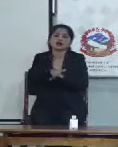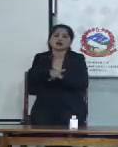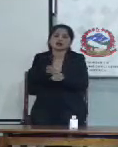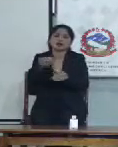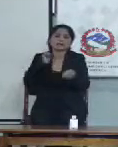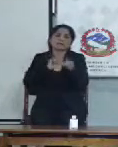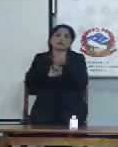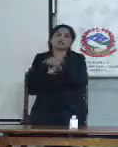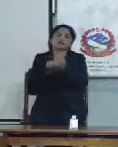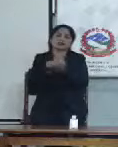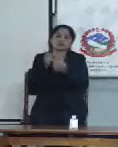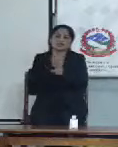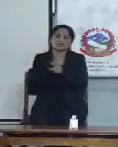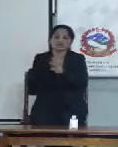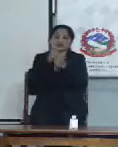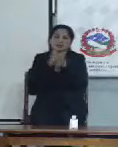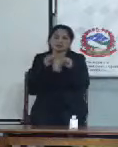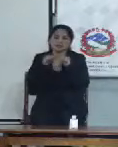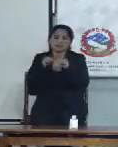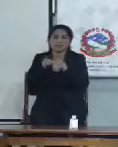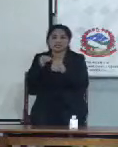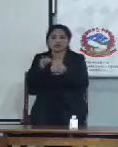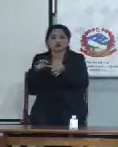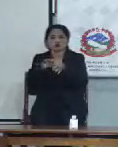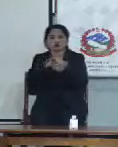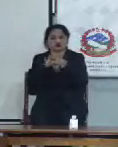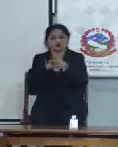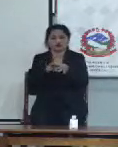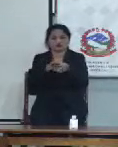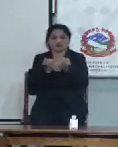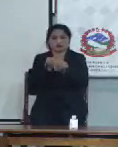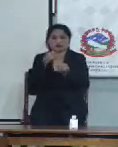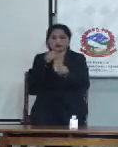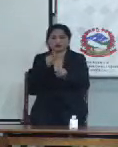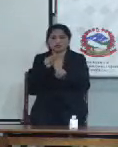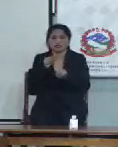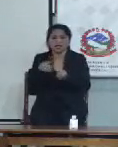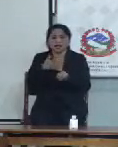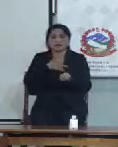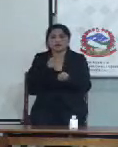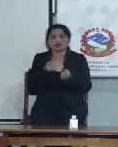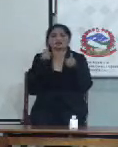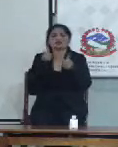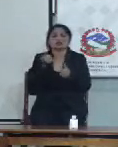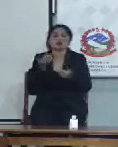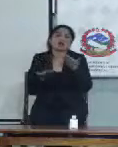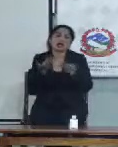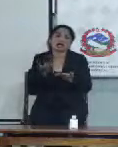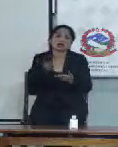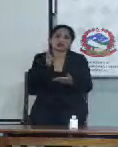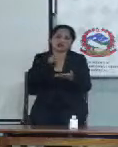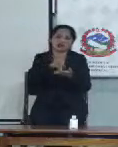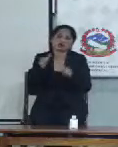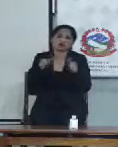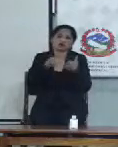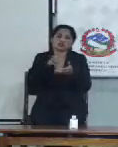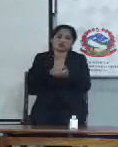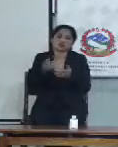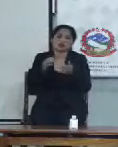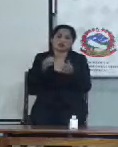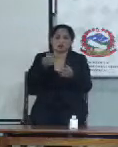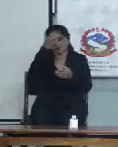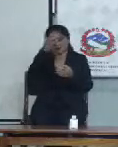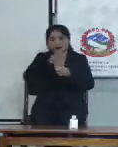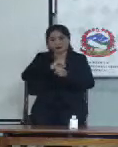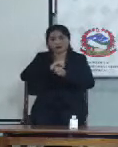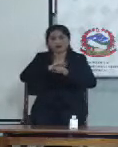that methods will be appropriate, because these are the problems in very remote area where there is no